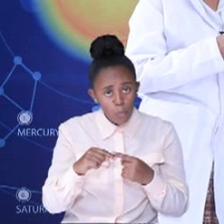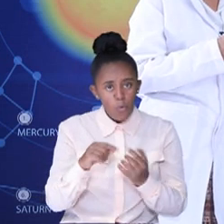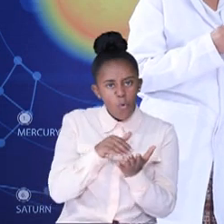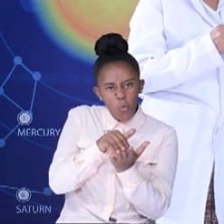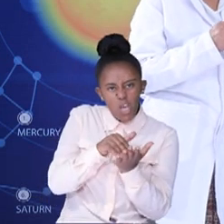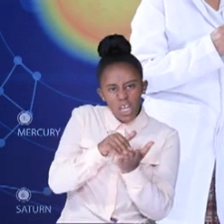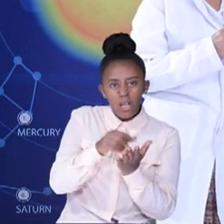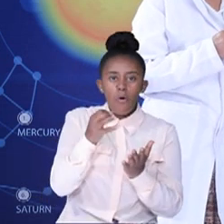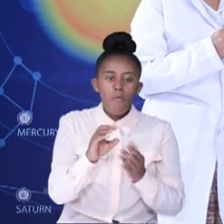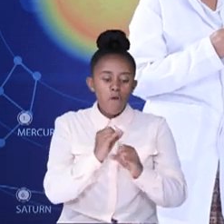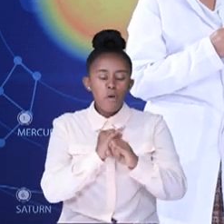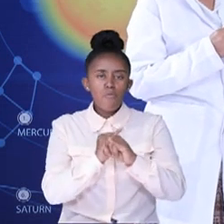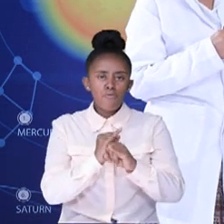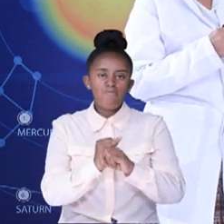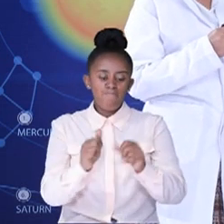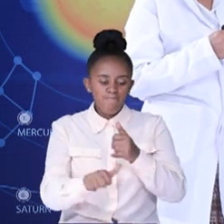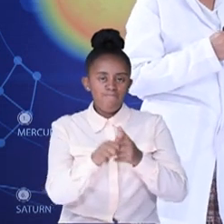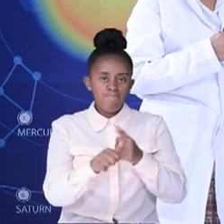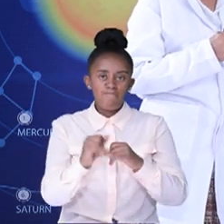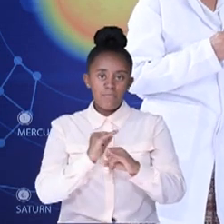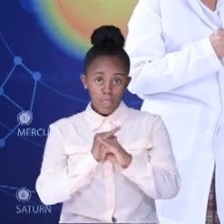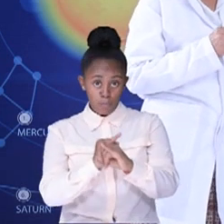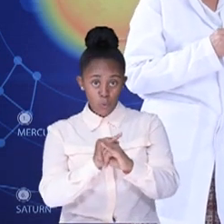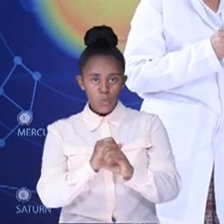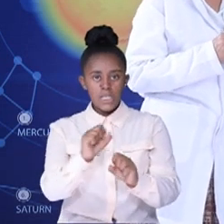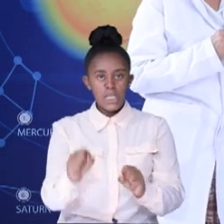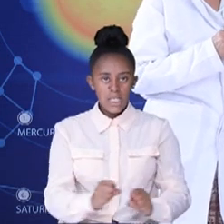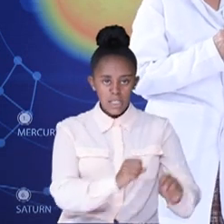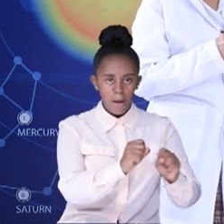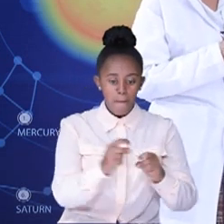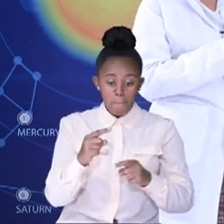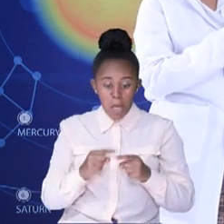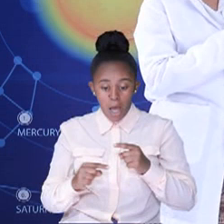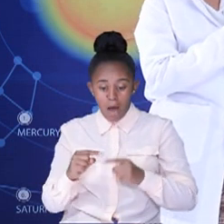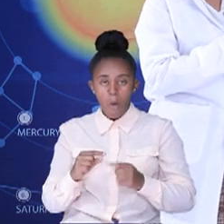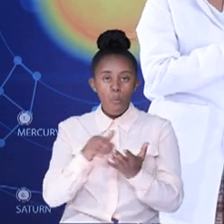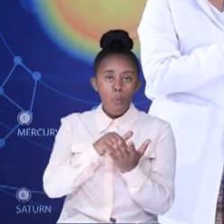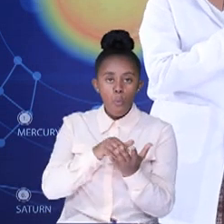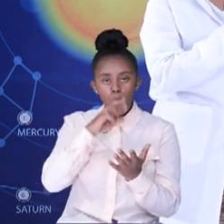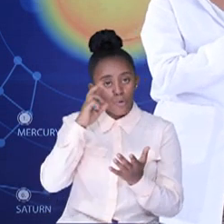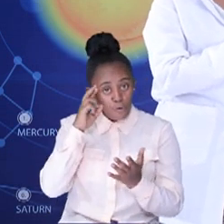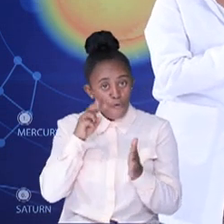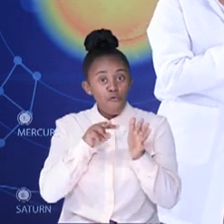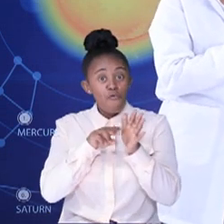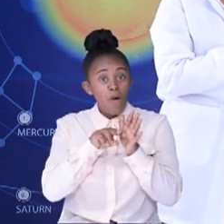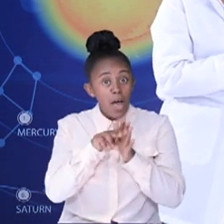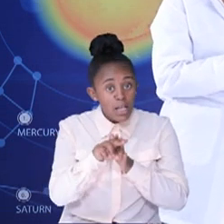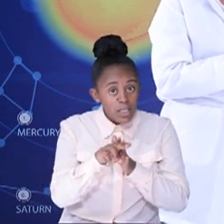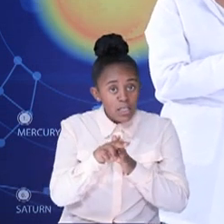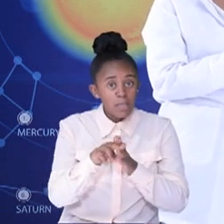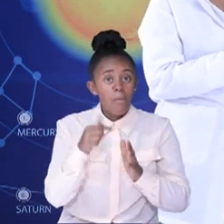weakening of the immune system. The immune system becomes weak because of the virus known